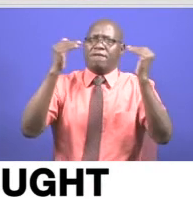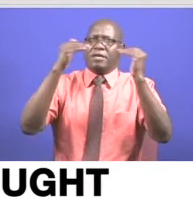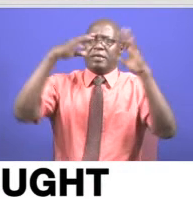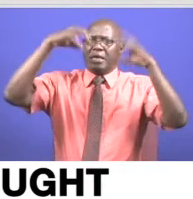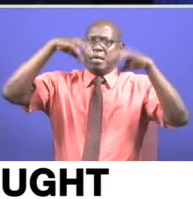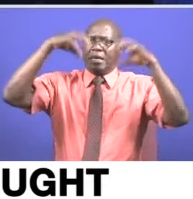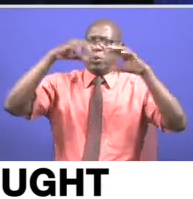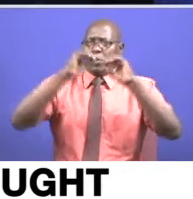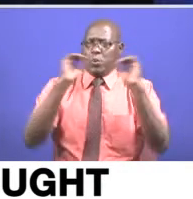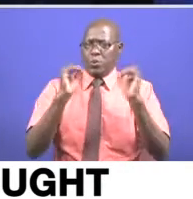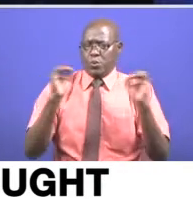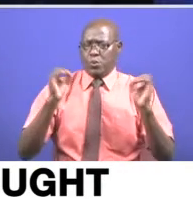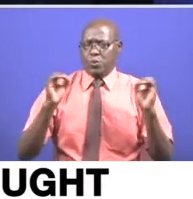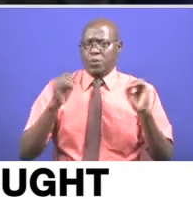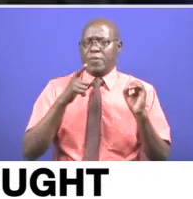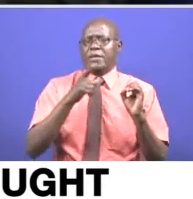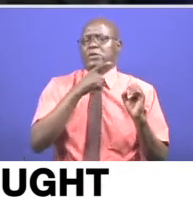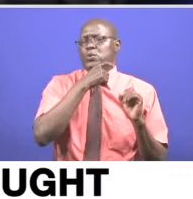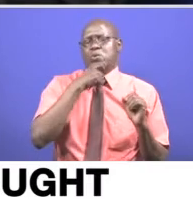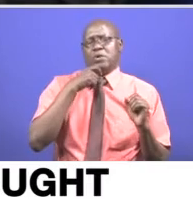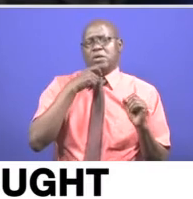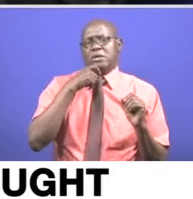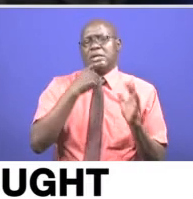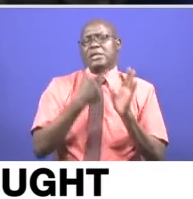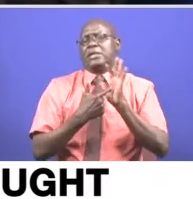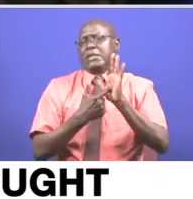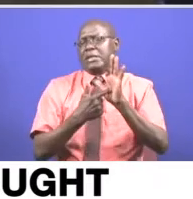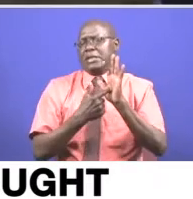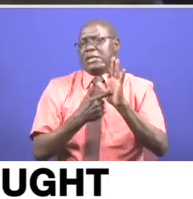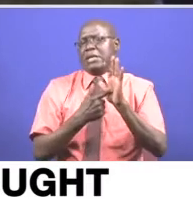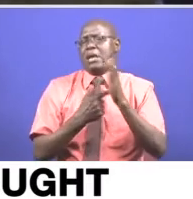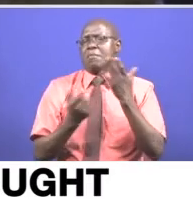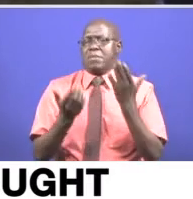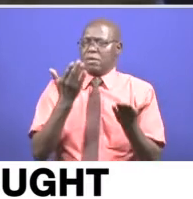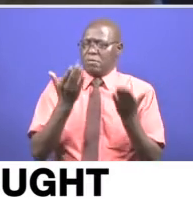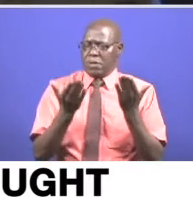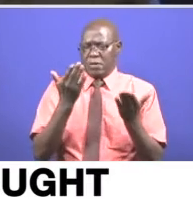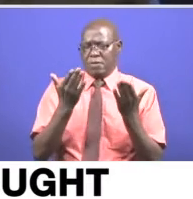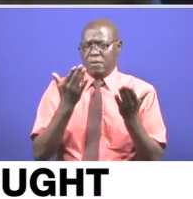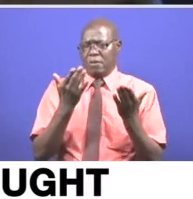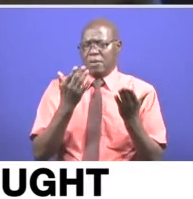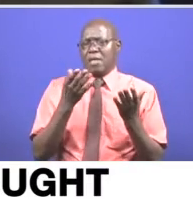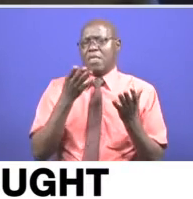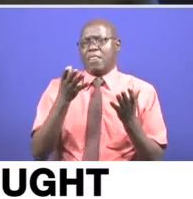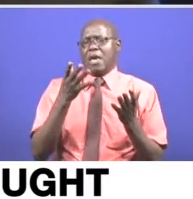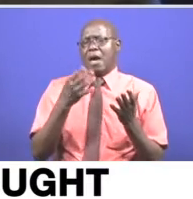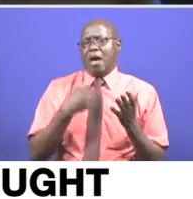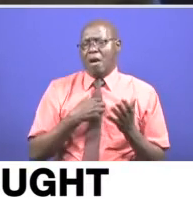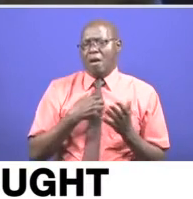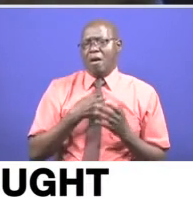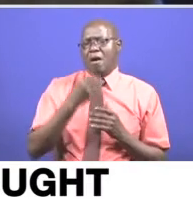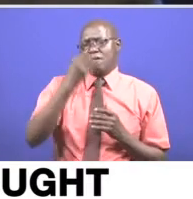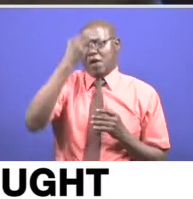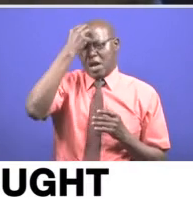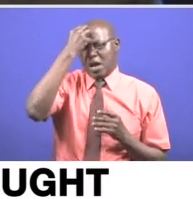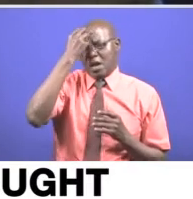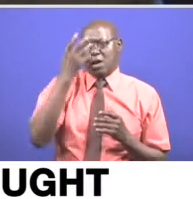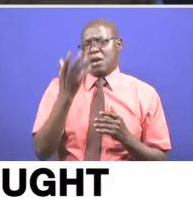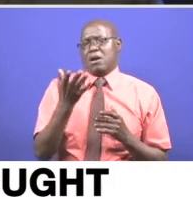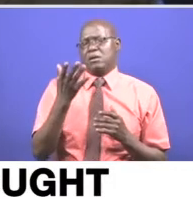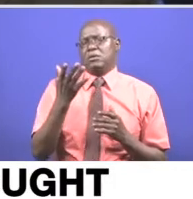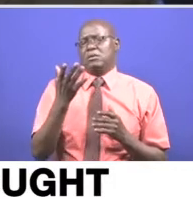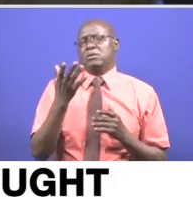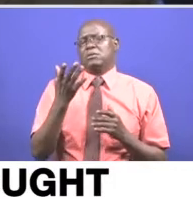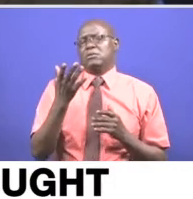this drought is an indicator probably that there is an anger on the part of God towards us. Mm-hmm.